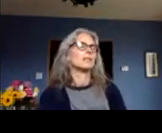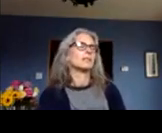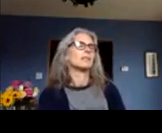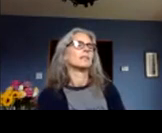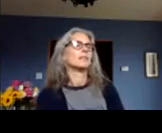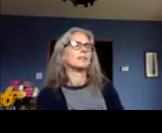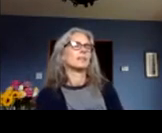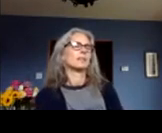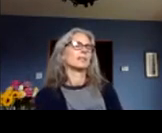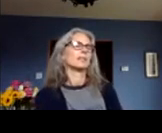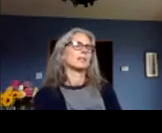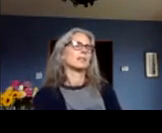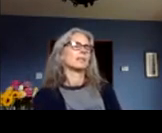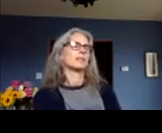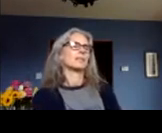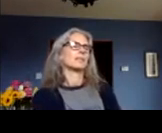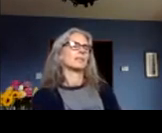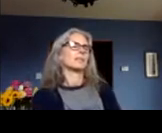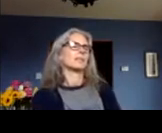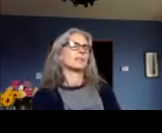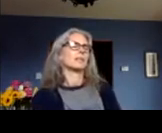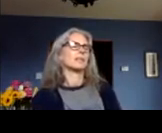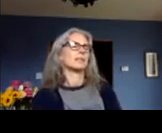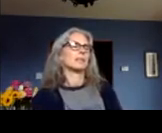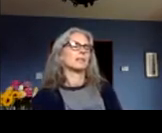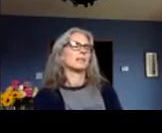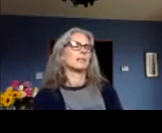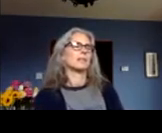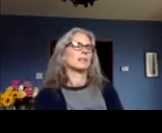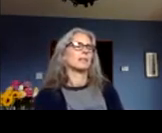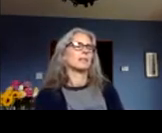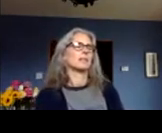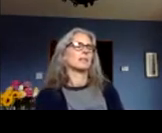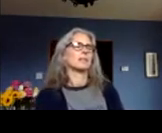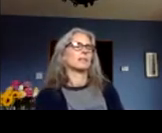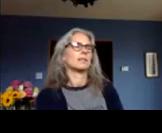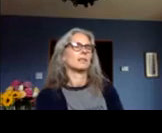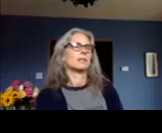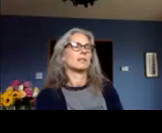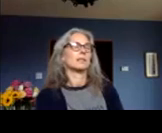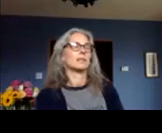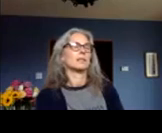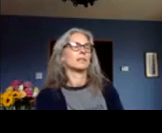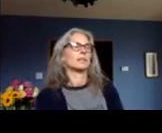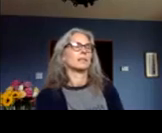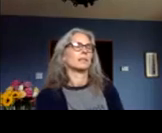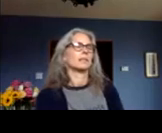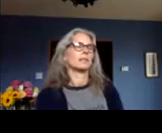how you pronounce my name, and then you can listen to them as many times as you need to practice so that you feel comfortable saying their name in the correct way. That was a really amazing